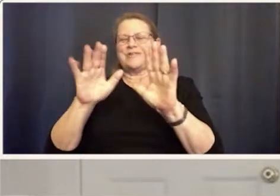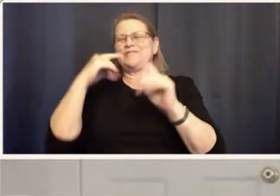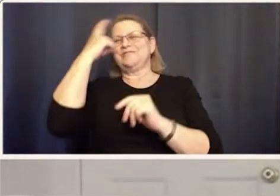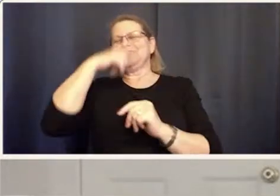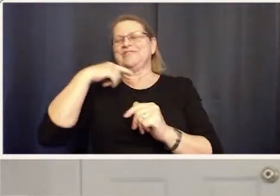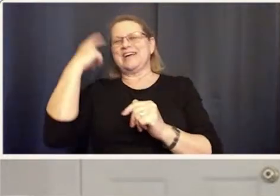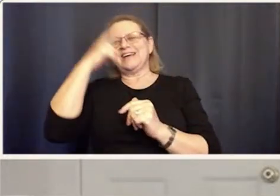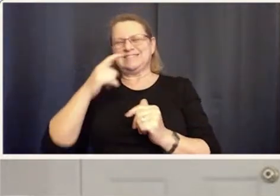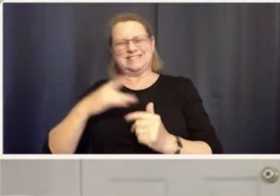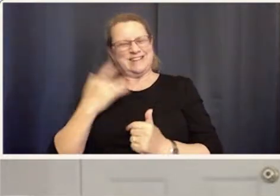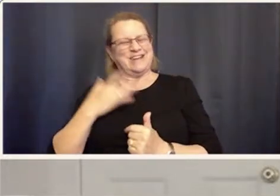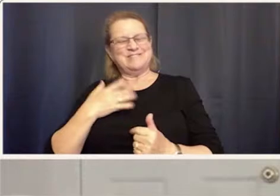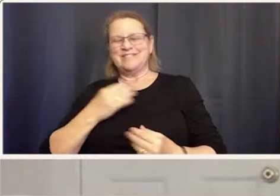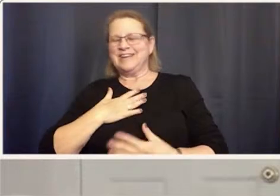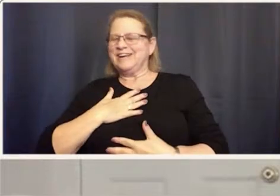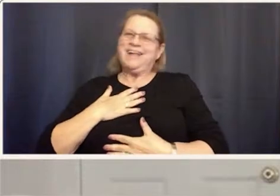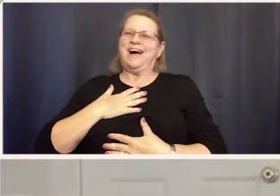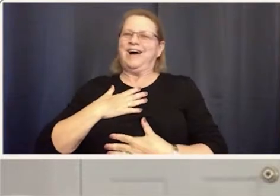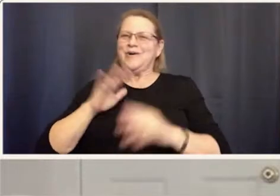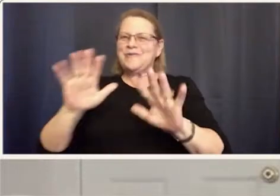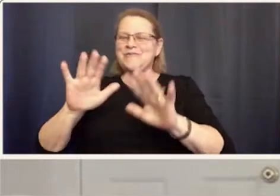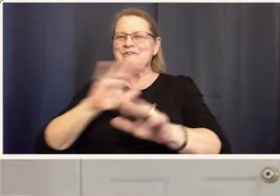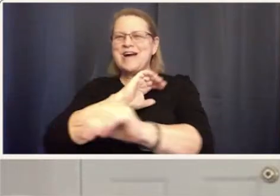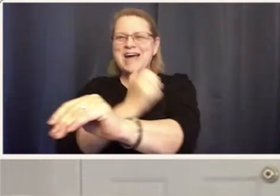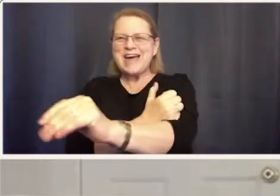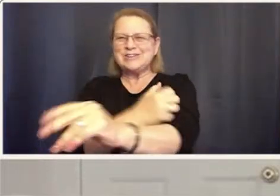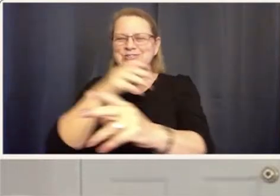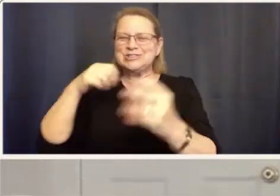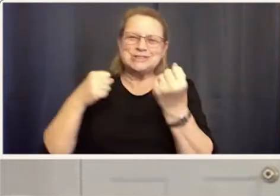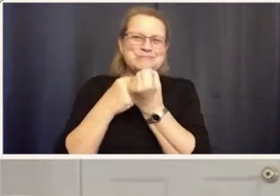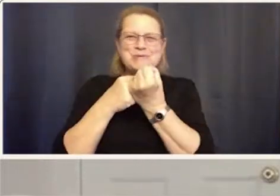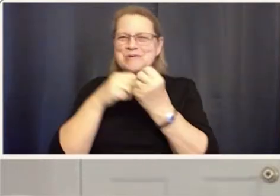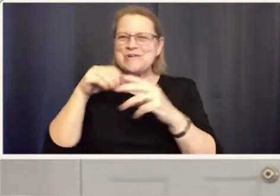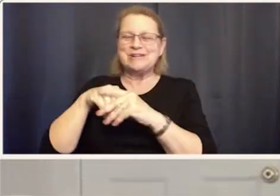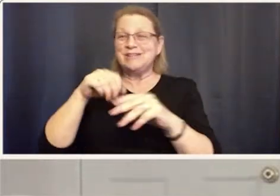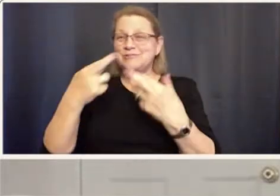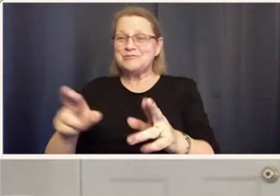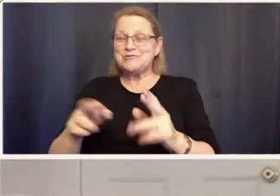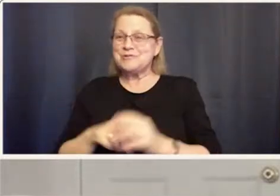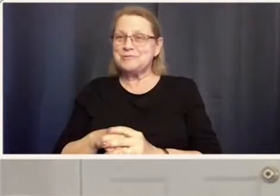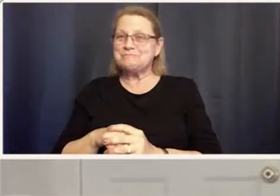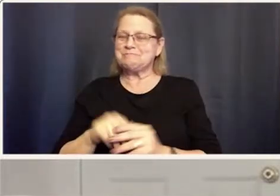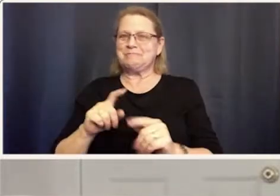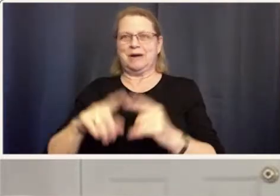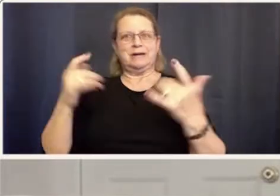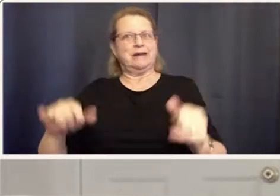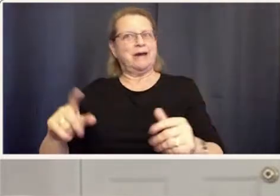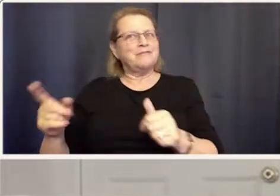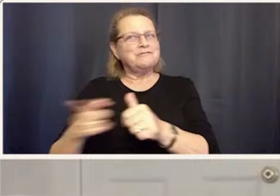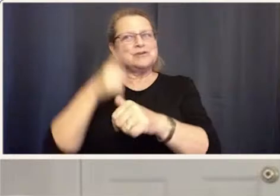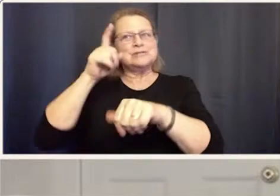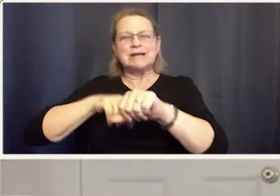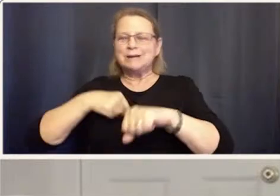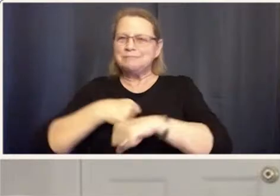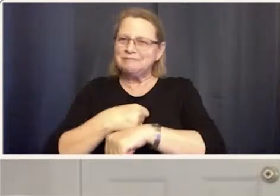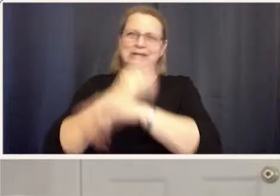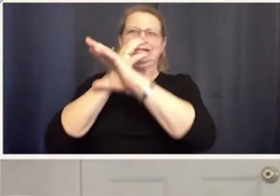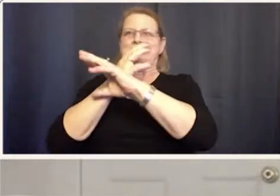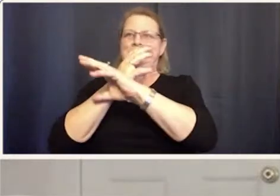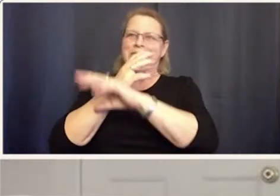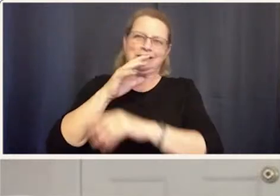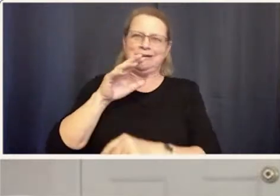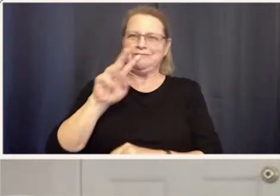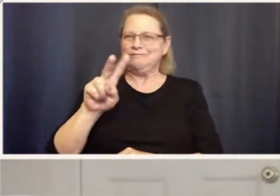faces, and to feel the amazing energy and support in the room. However, as we launch our first virtual event